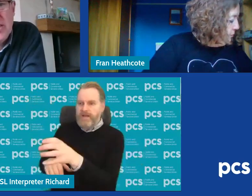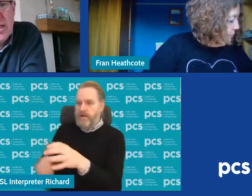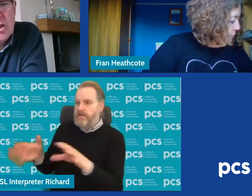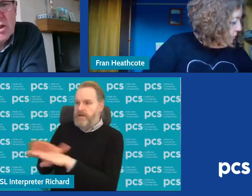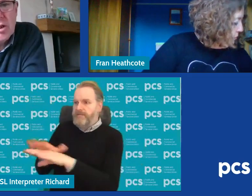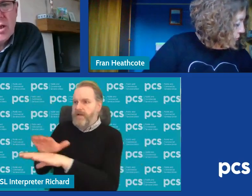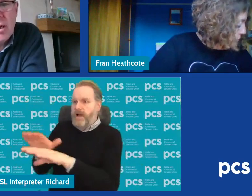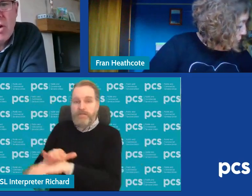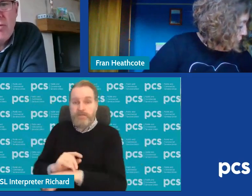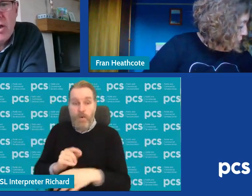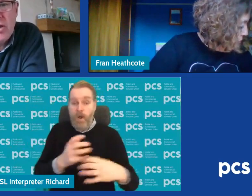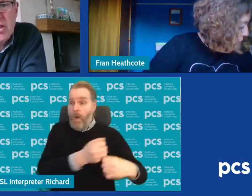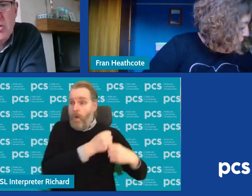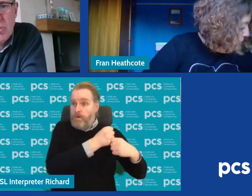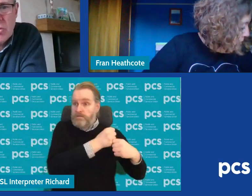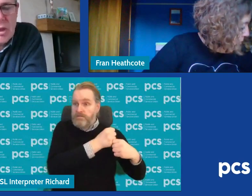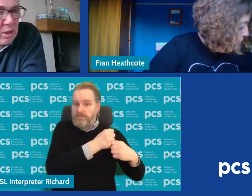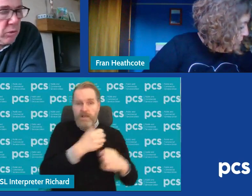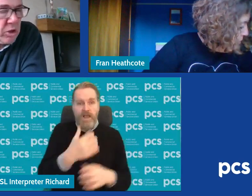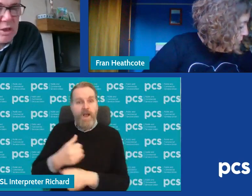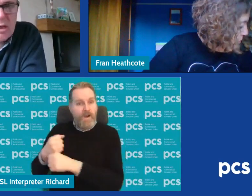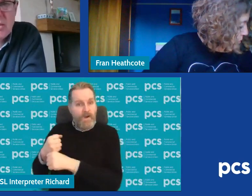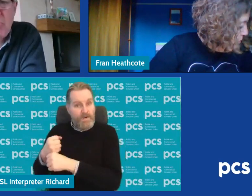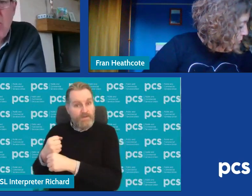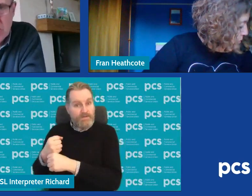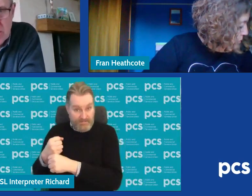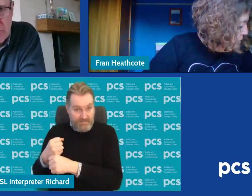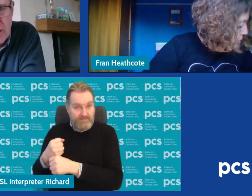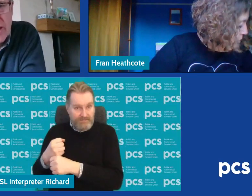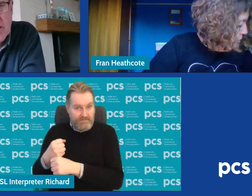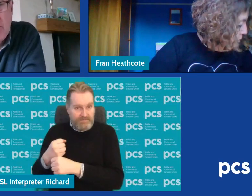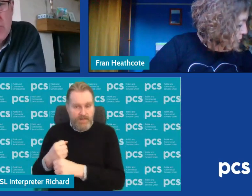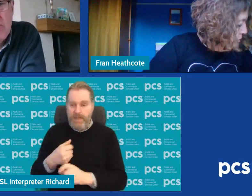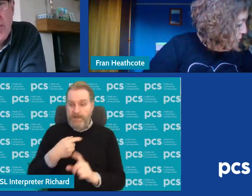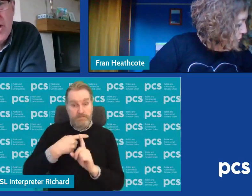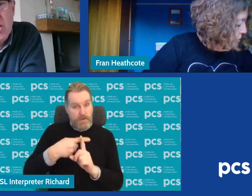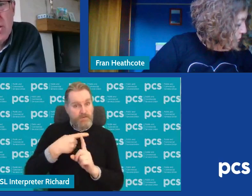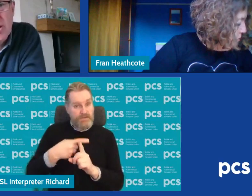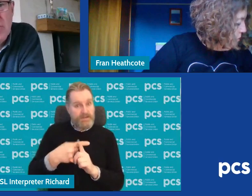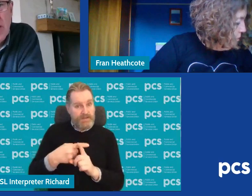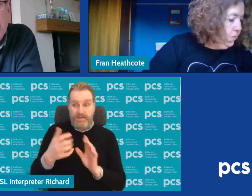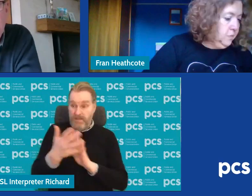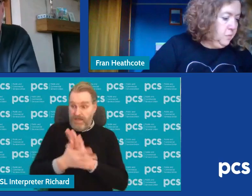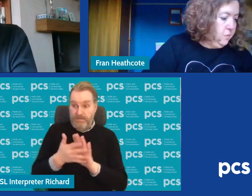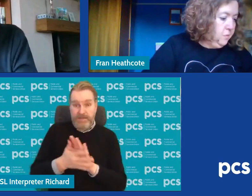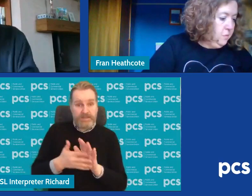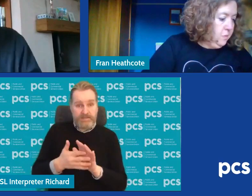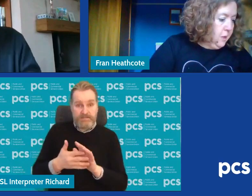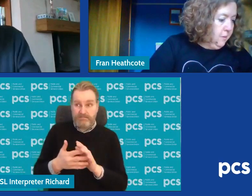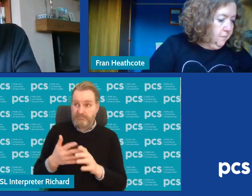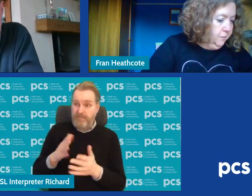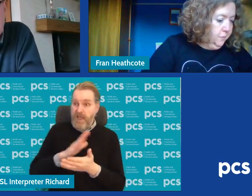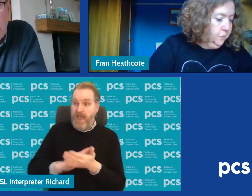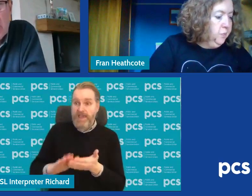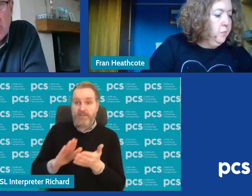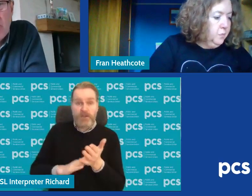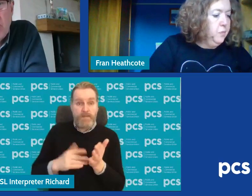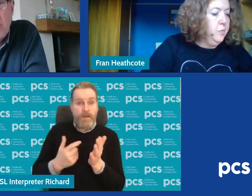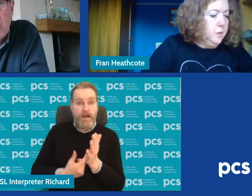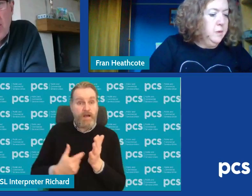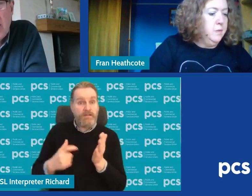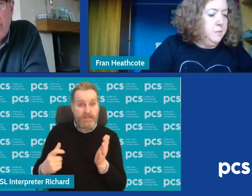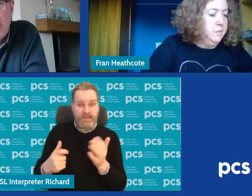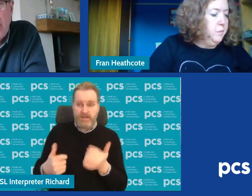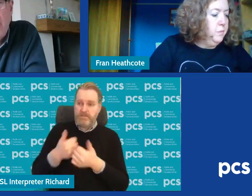further escalation of our dispute, which is a positive thing as we've won the HMRC ballot. So I hope that answers the question,